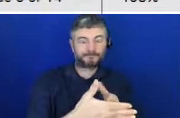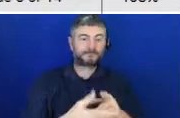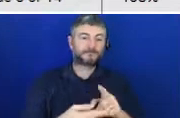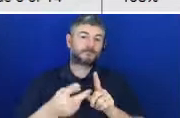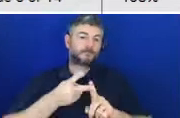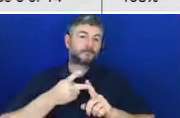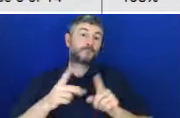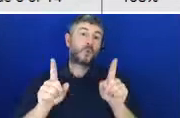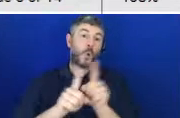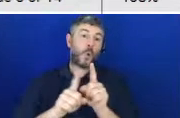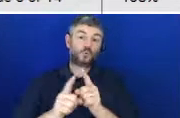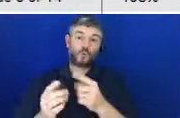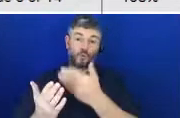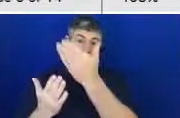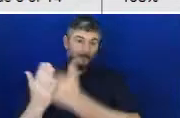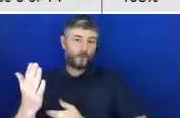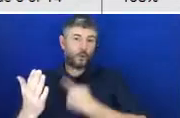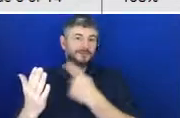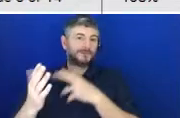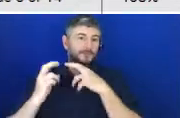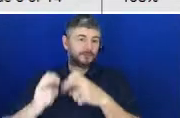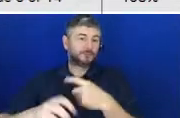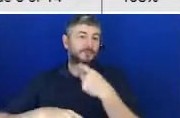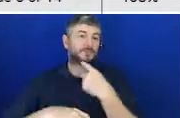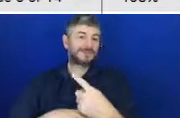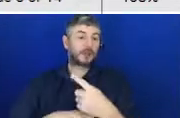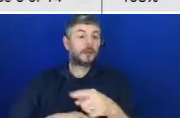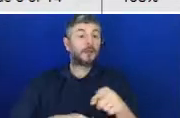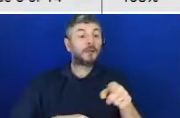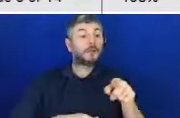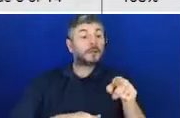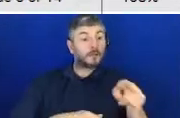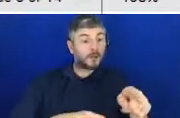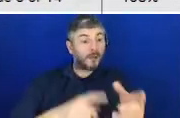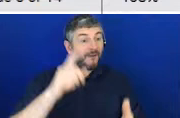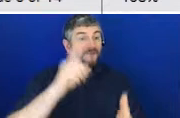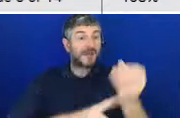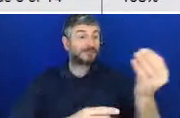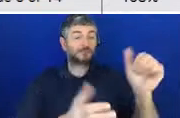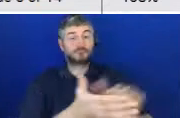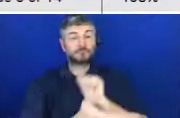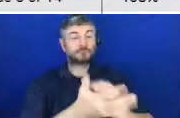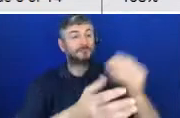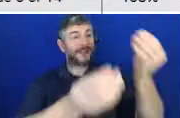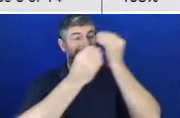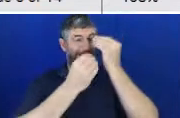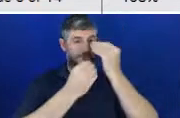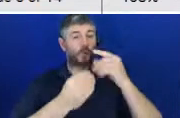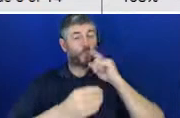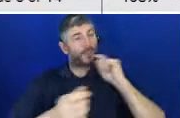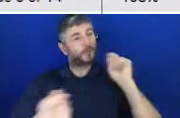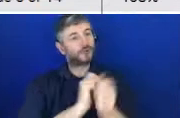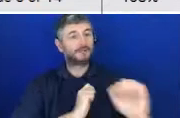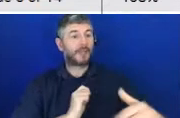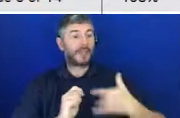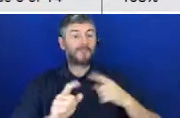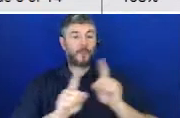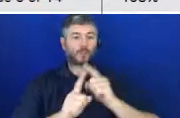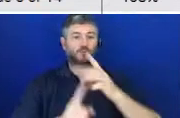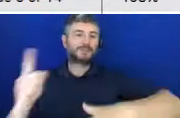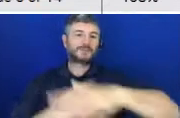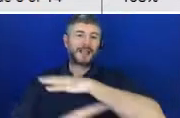improving the prison education can transform individual prisoners' lives and also benefit society. And this, again, this